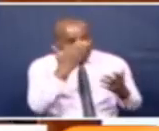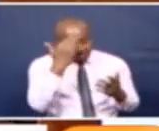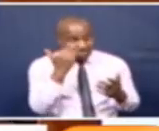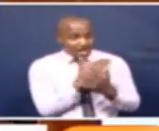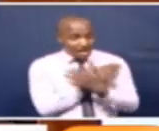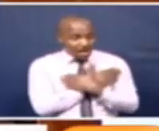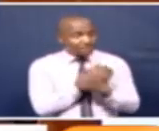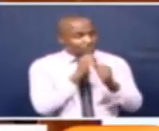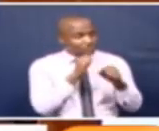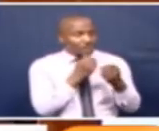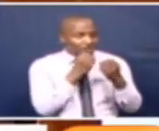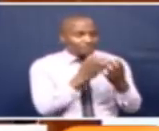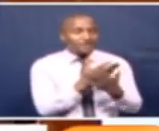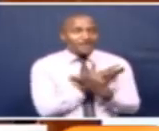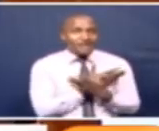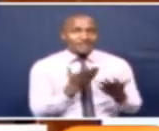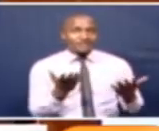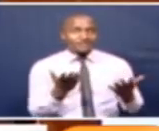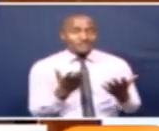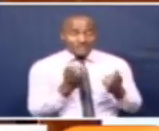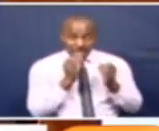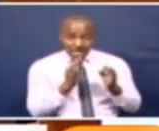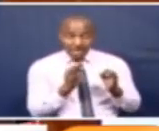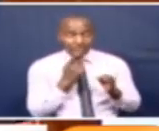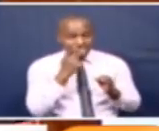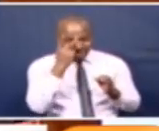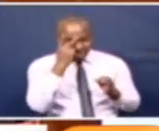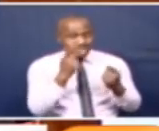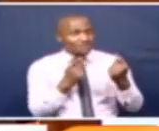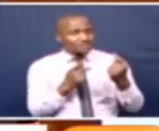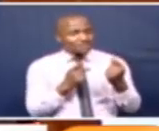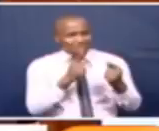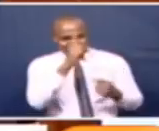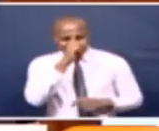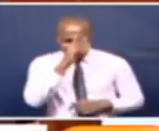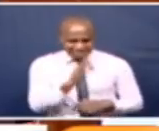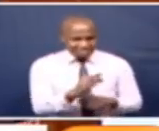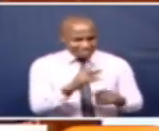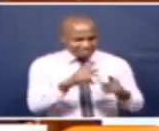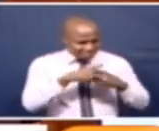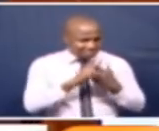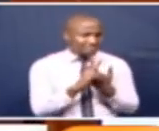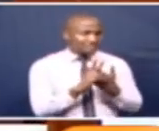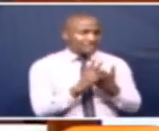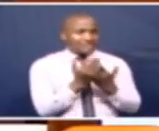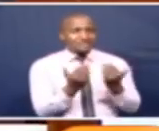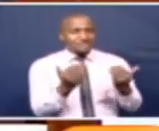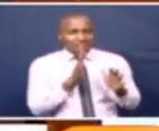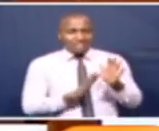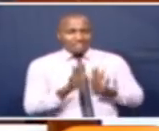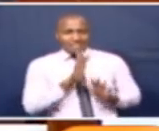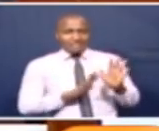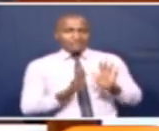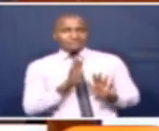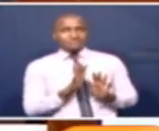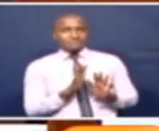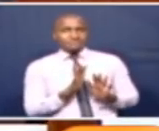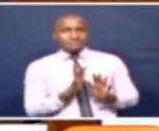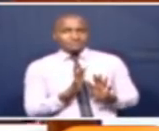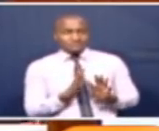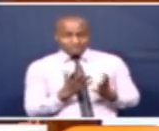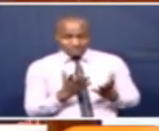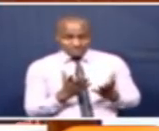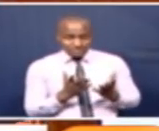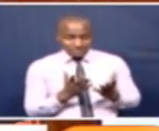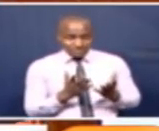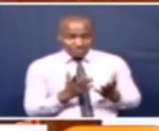you can tell them anything. But if parents become very strict to their children, the children shy away, and when they